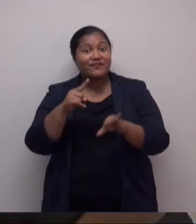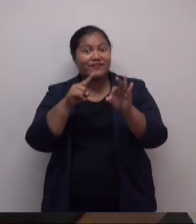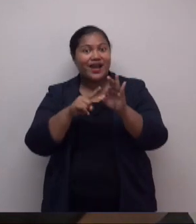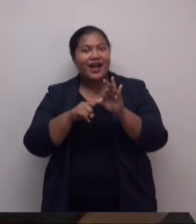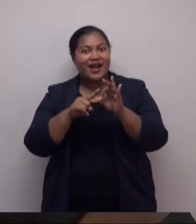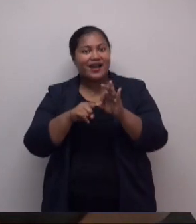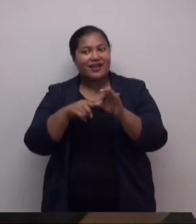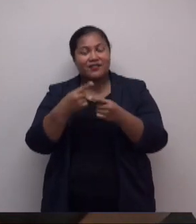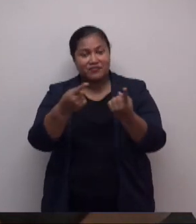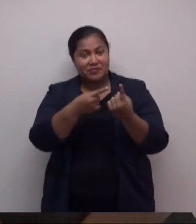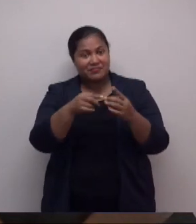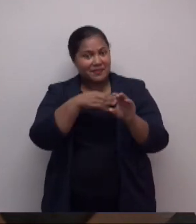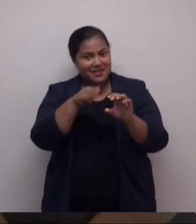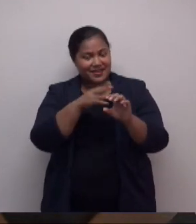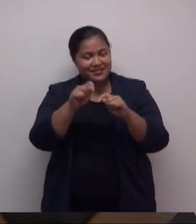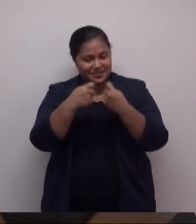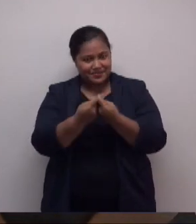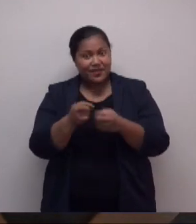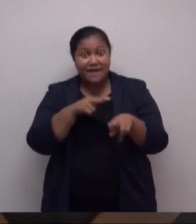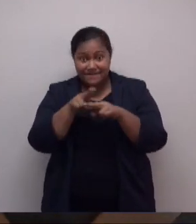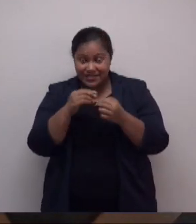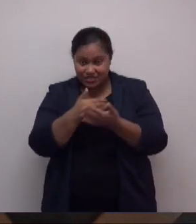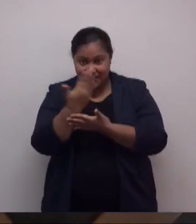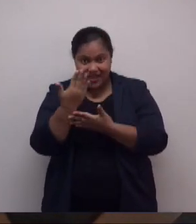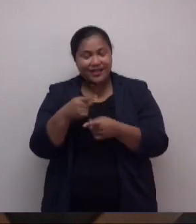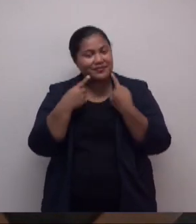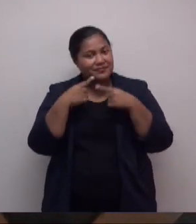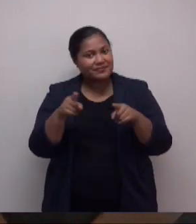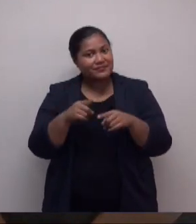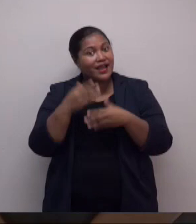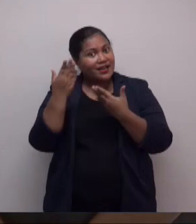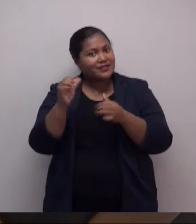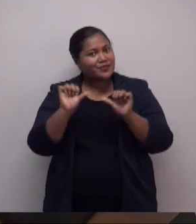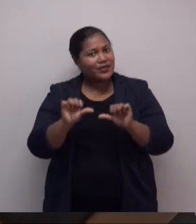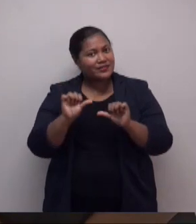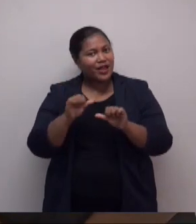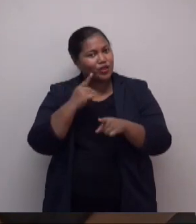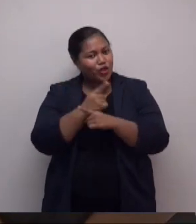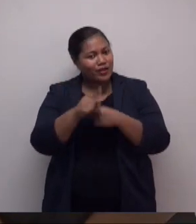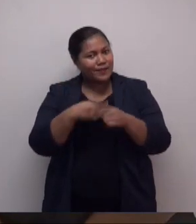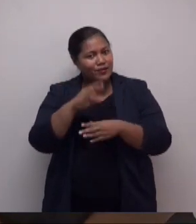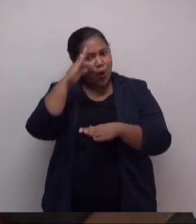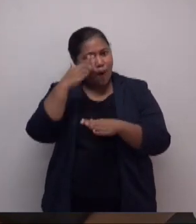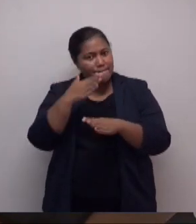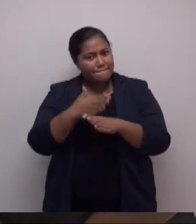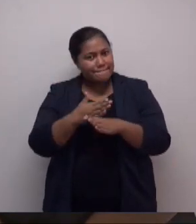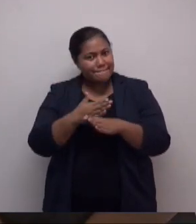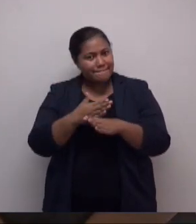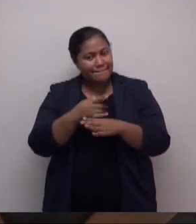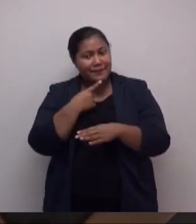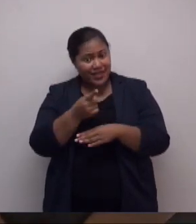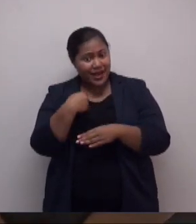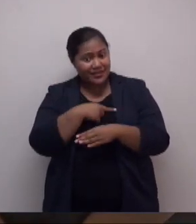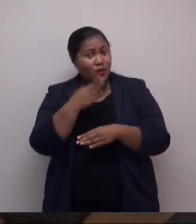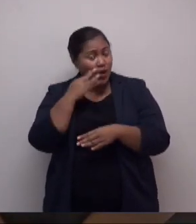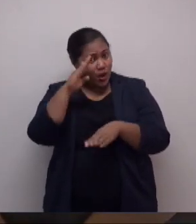media. In his Fiji Day address, His Excellency the President spoke of hope. He told us that while hope